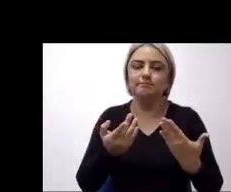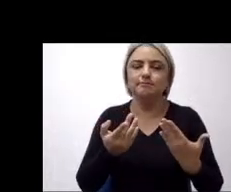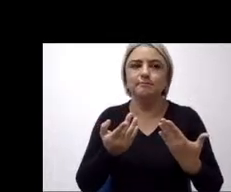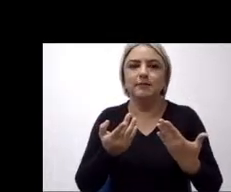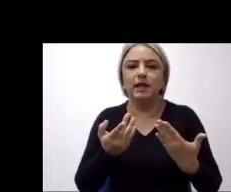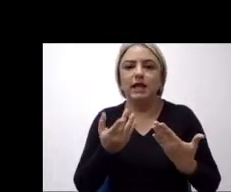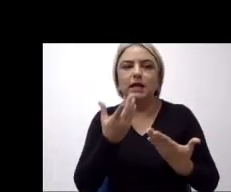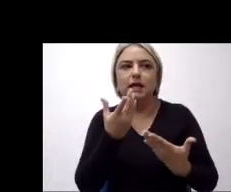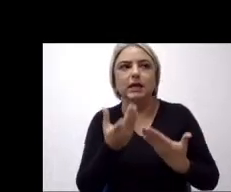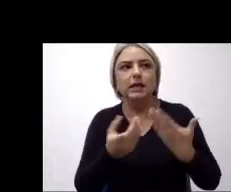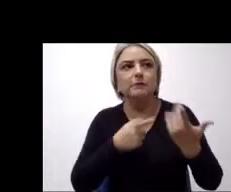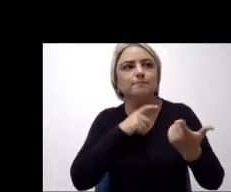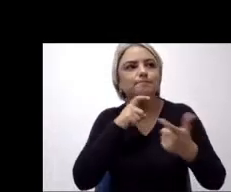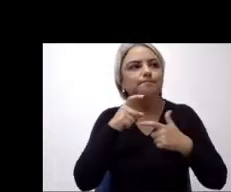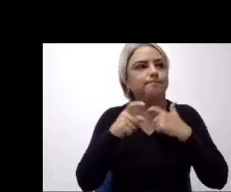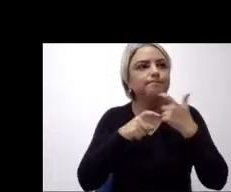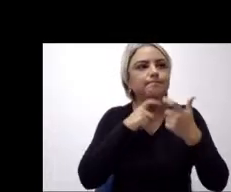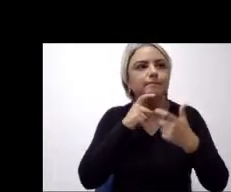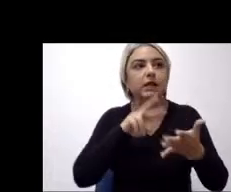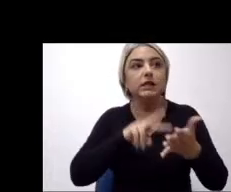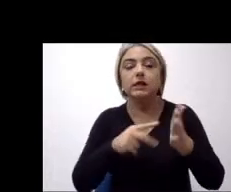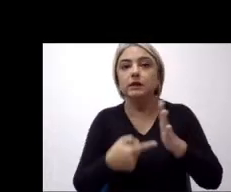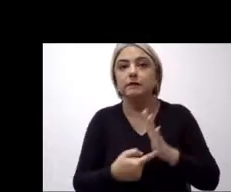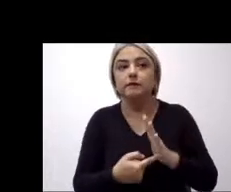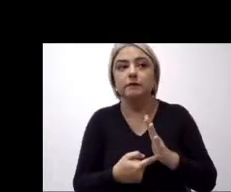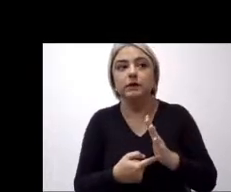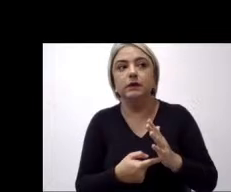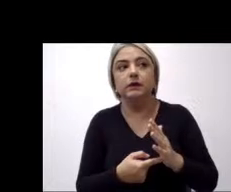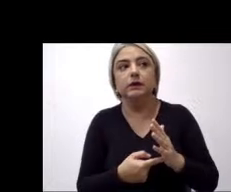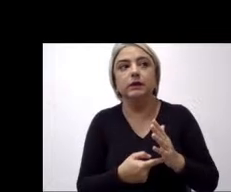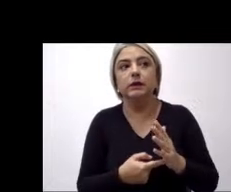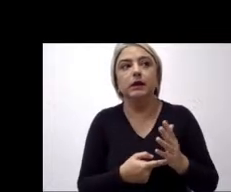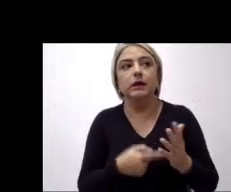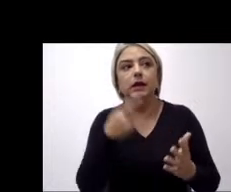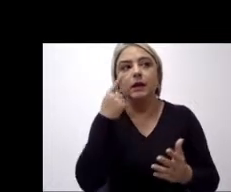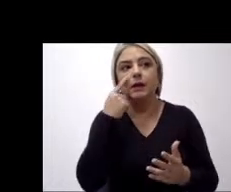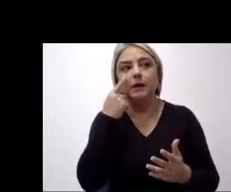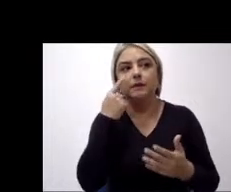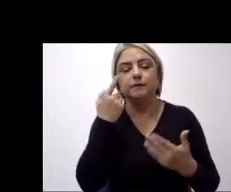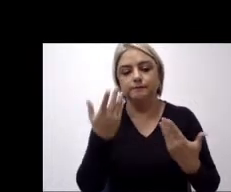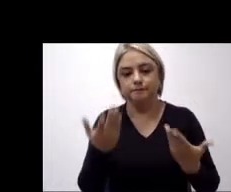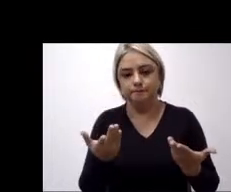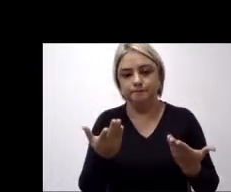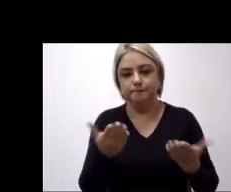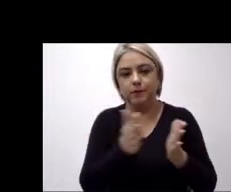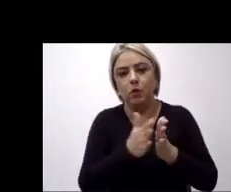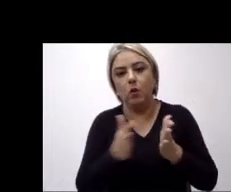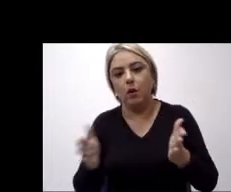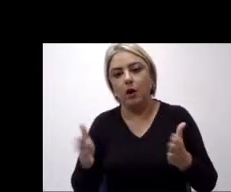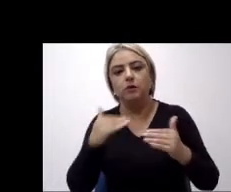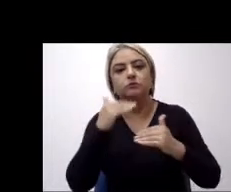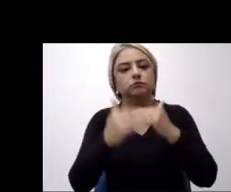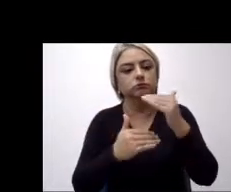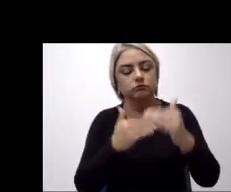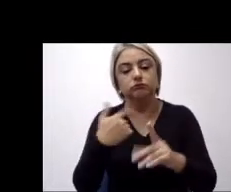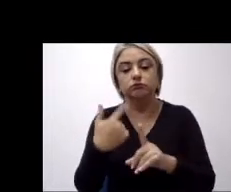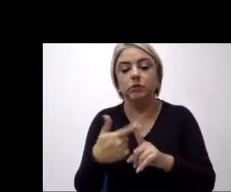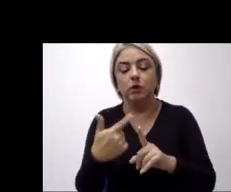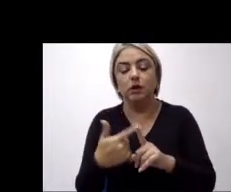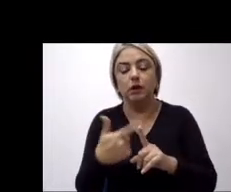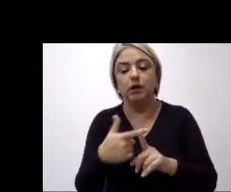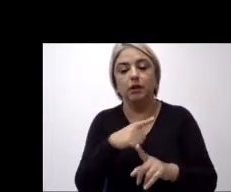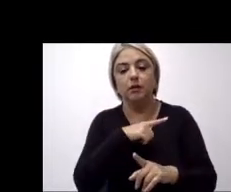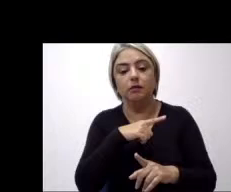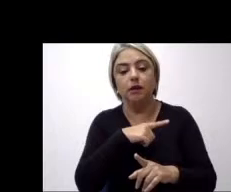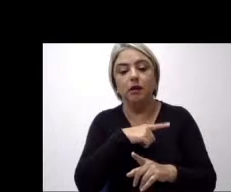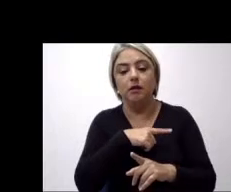not previsible what's happened, predictable what's happened during the process, because there is so many complexity in